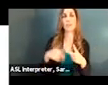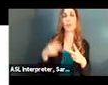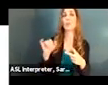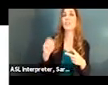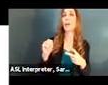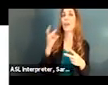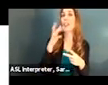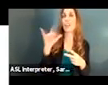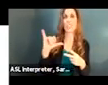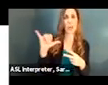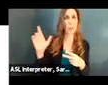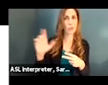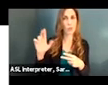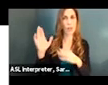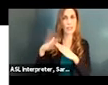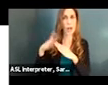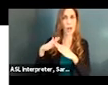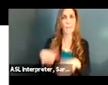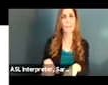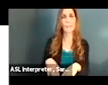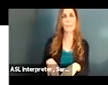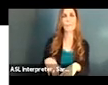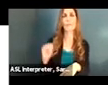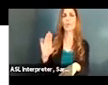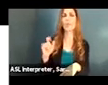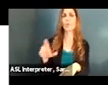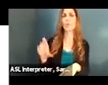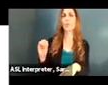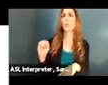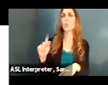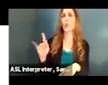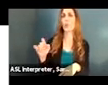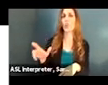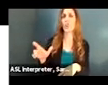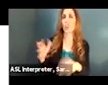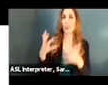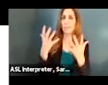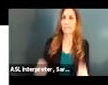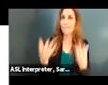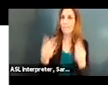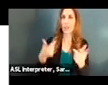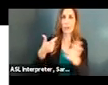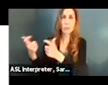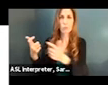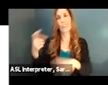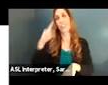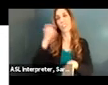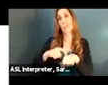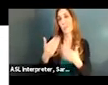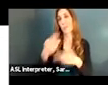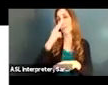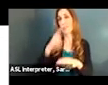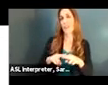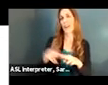right. We have a switch activated super soaker, which is a whole experience, might be fun over the summer. And then this Wiimote